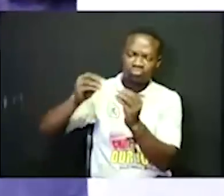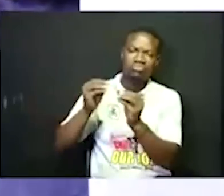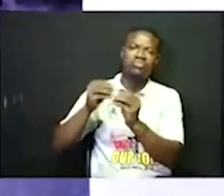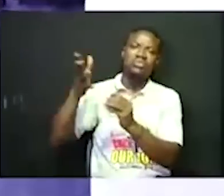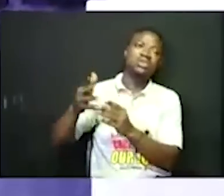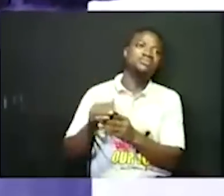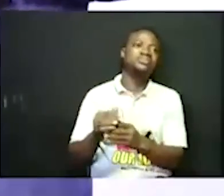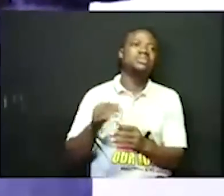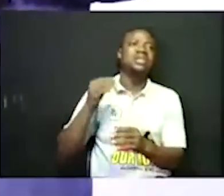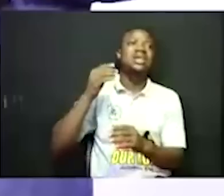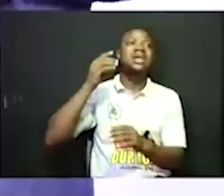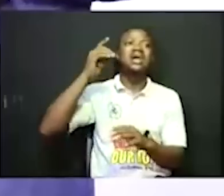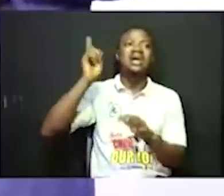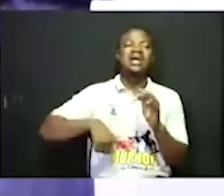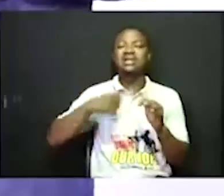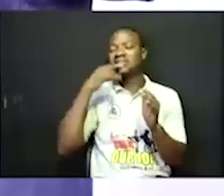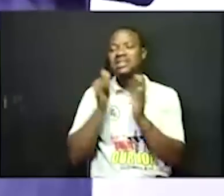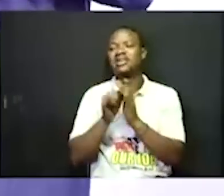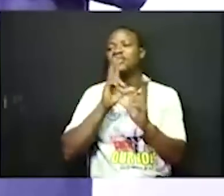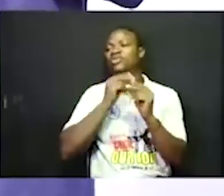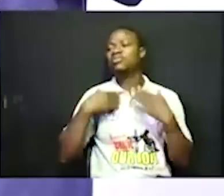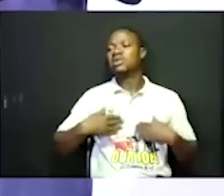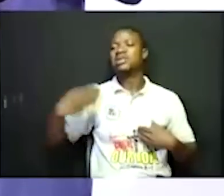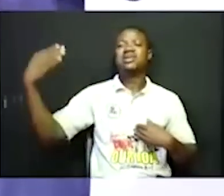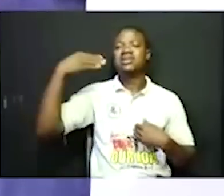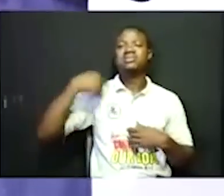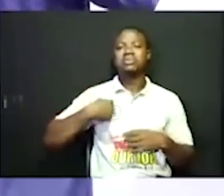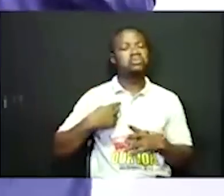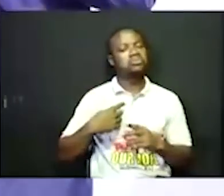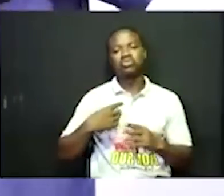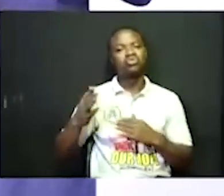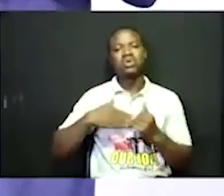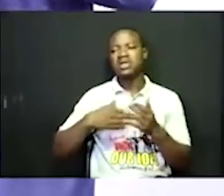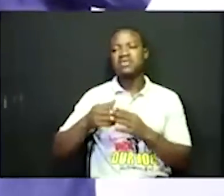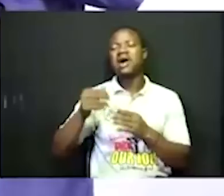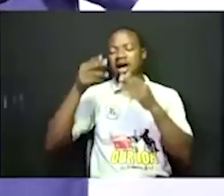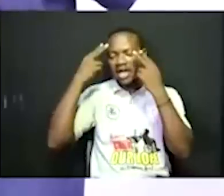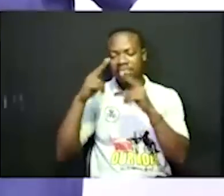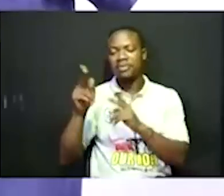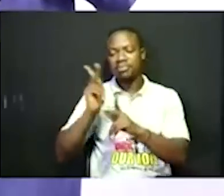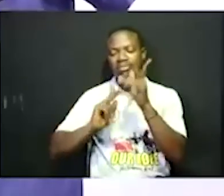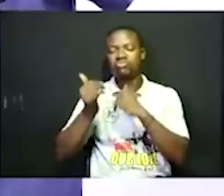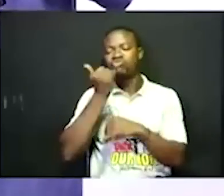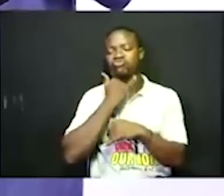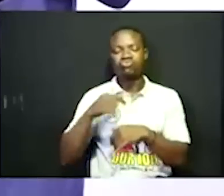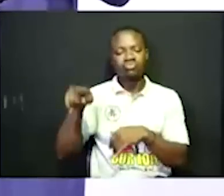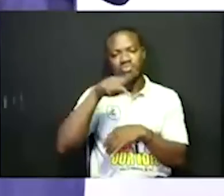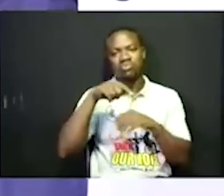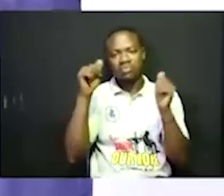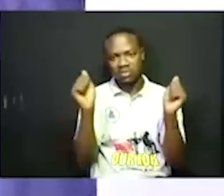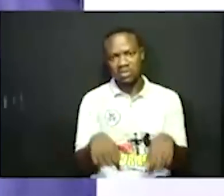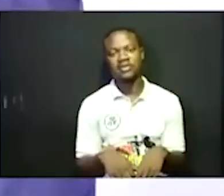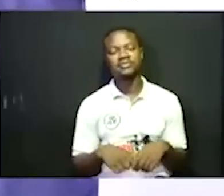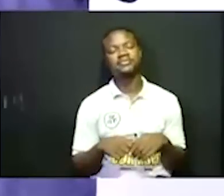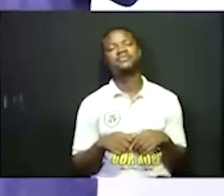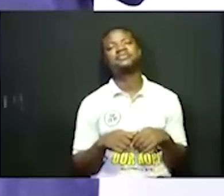say nothing or nobody will offend me. Nipa yeti won temno ebi a wudi for pa ebi crampo eye akronfo a